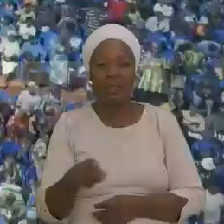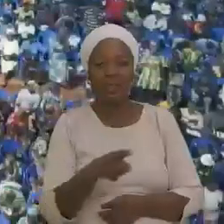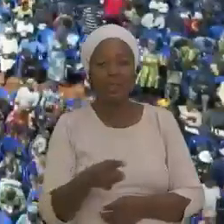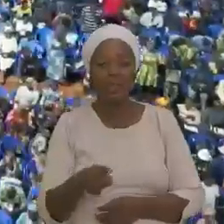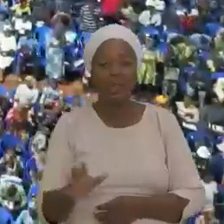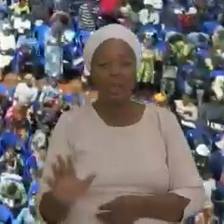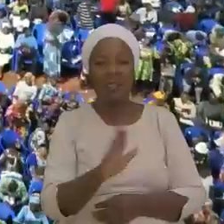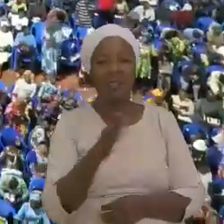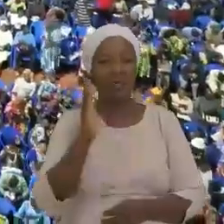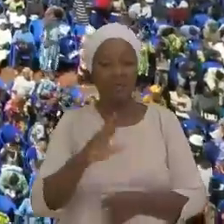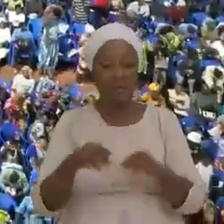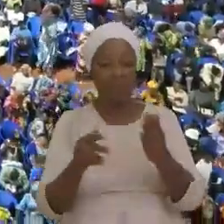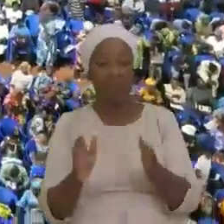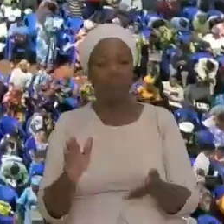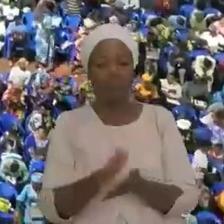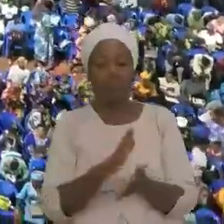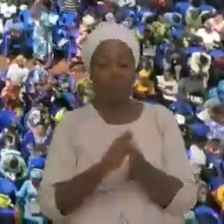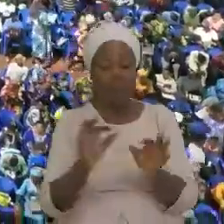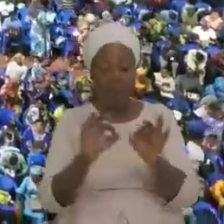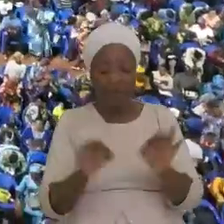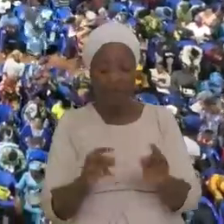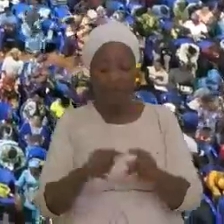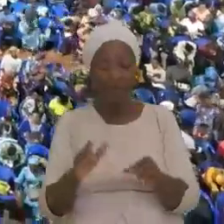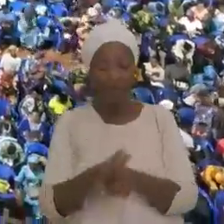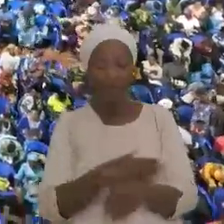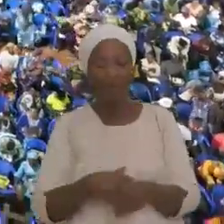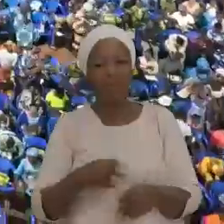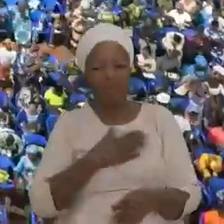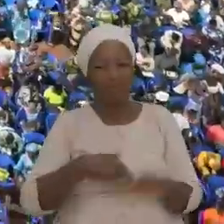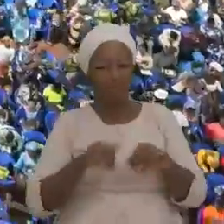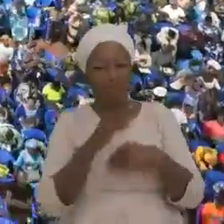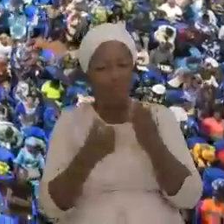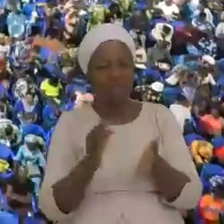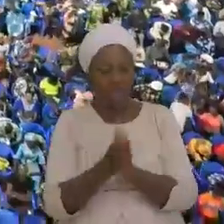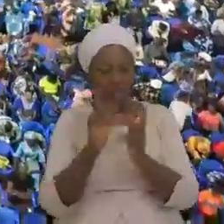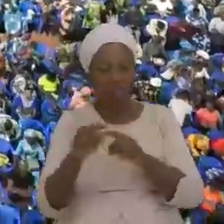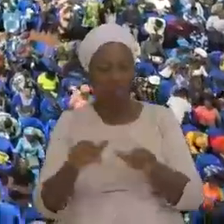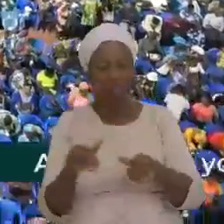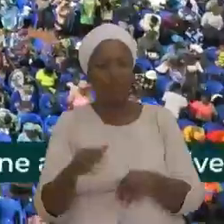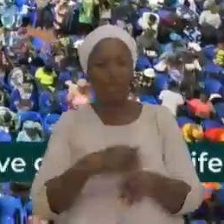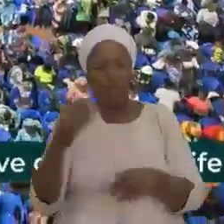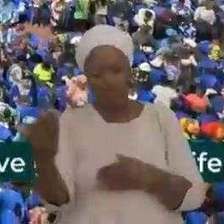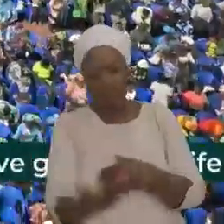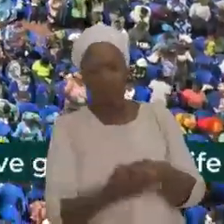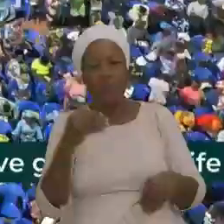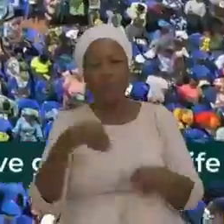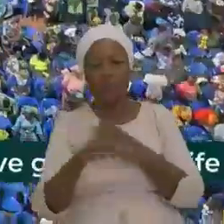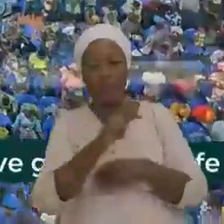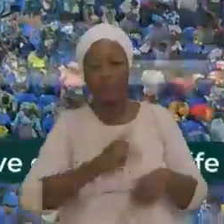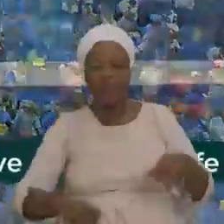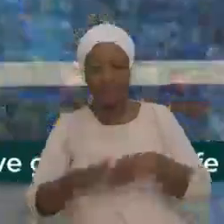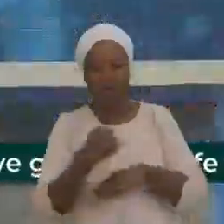the sleep to feel, and you do all the things they tell you to do. Welcome into the kingdom of